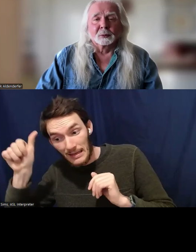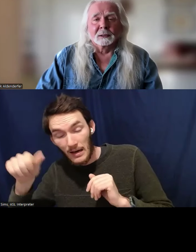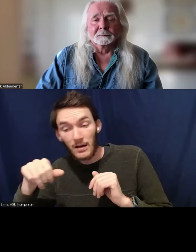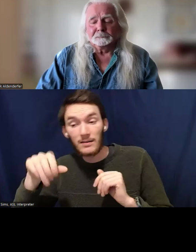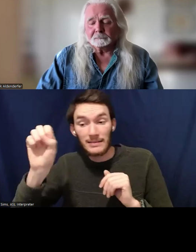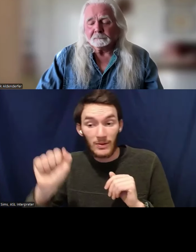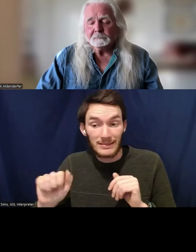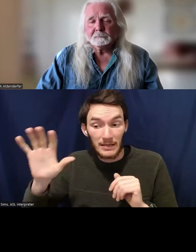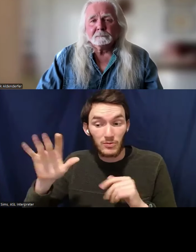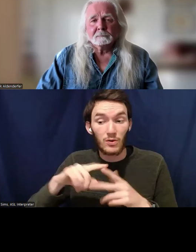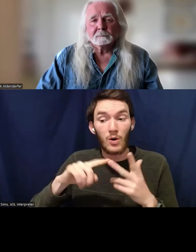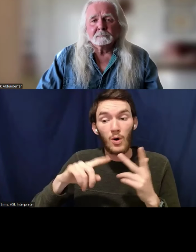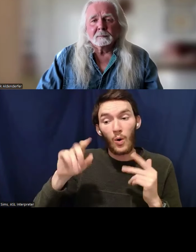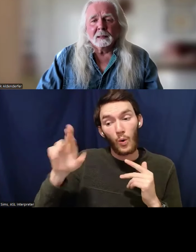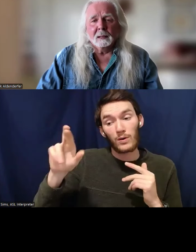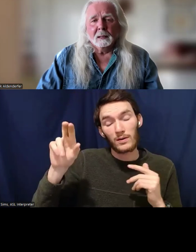as well.